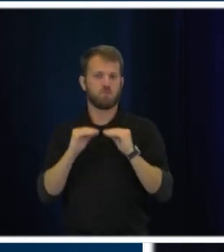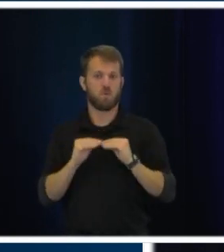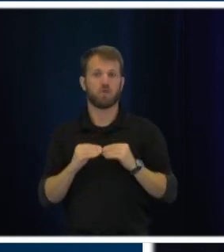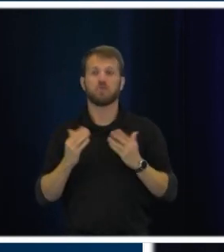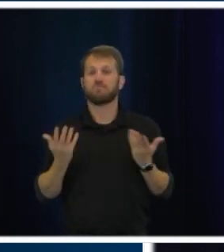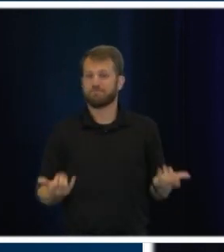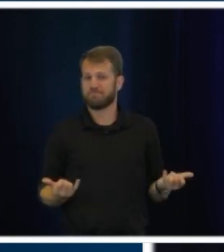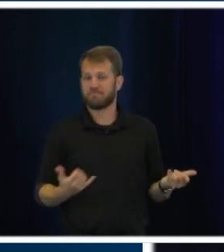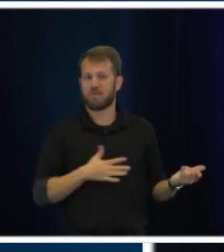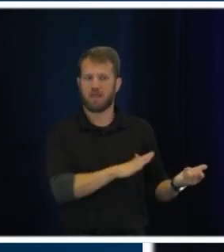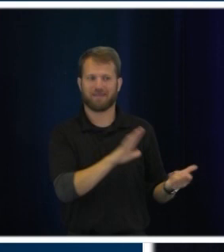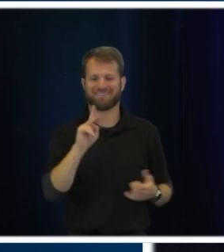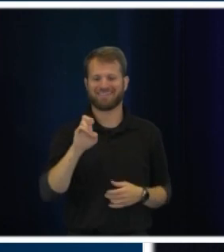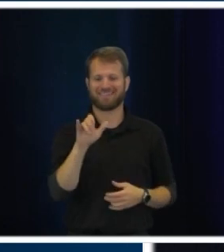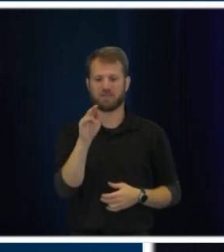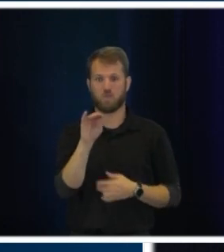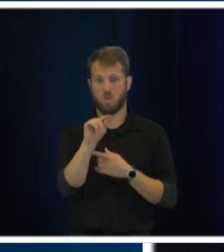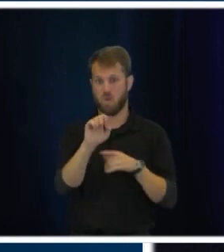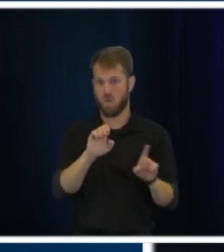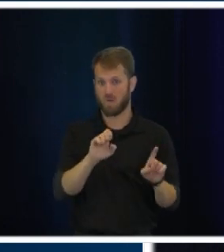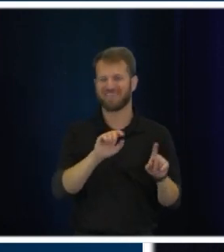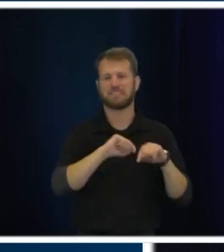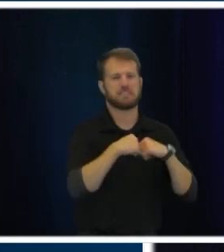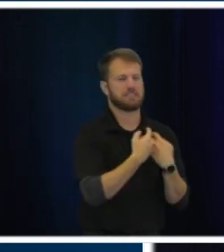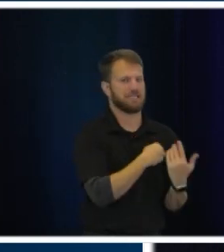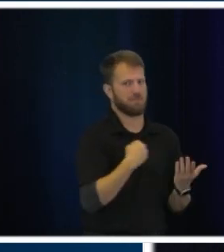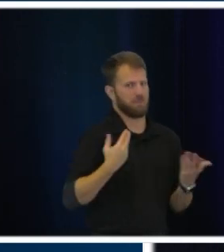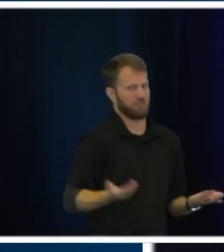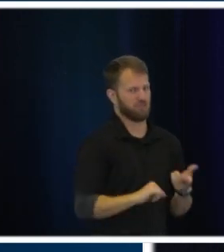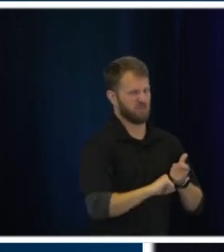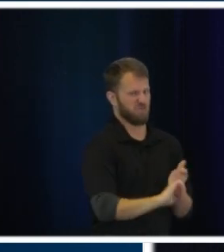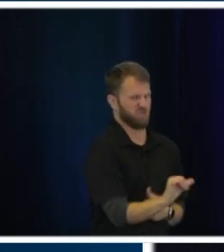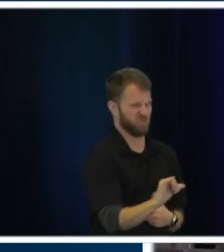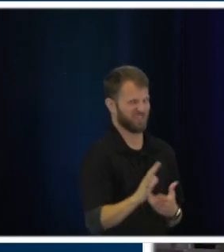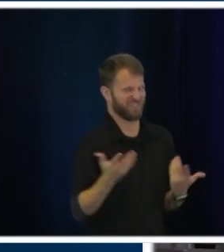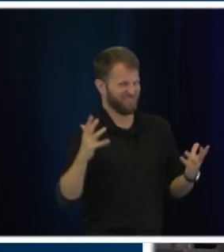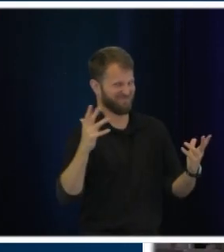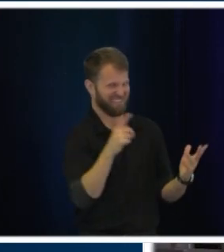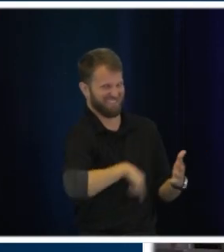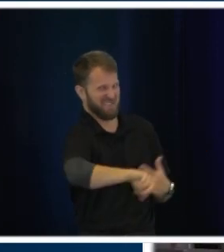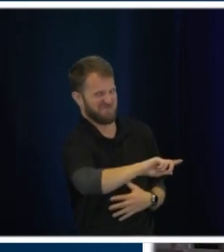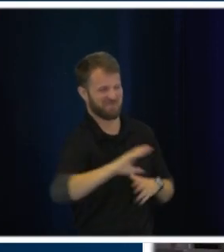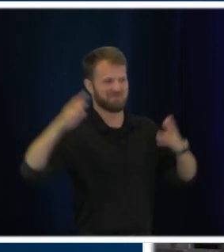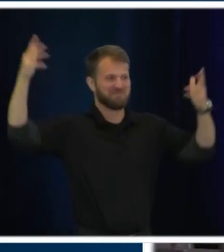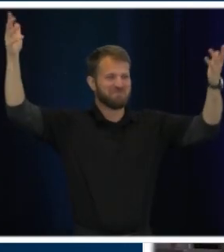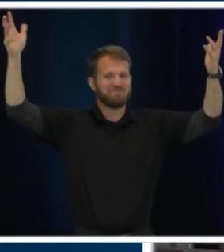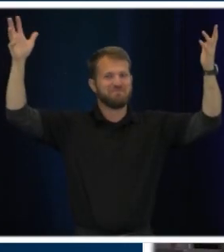keynote, but her team members are supporting as well. So can we give them a round of applause?